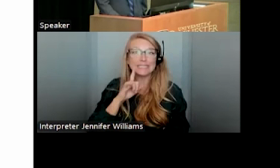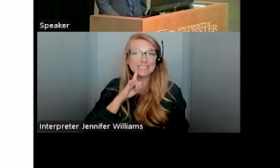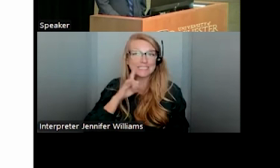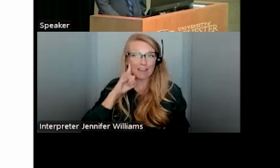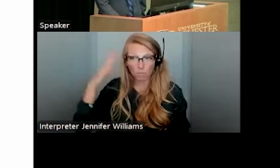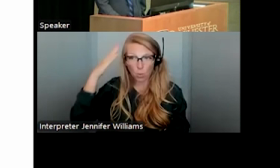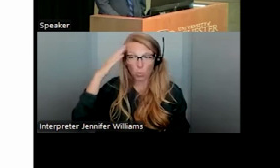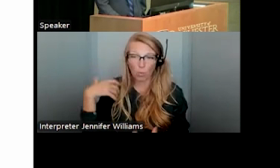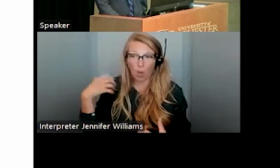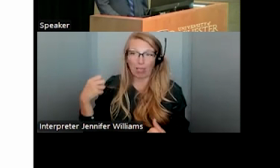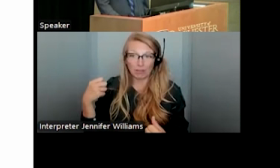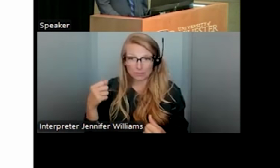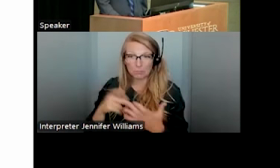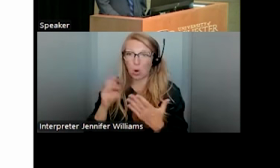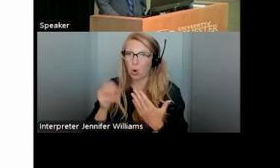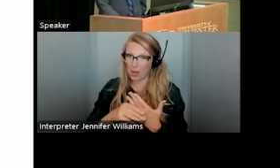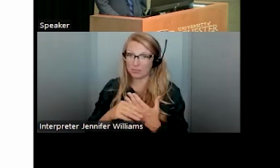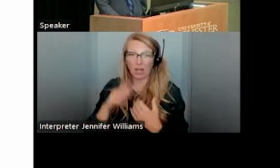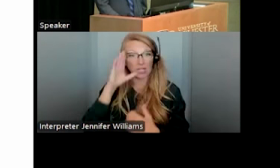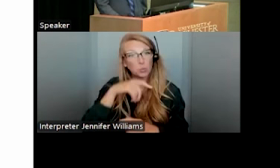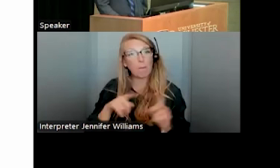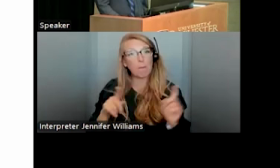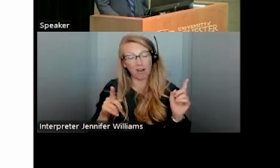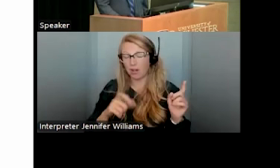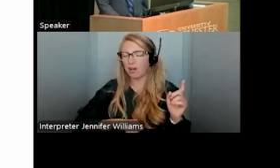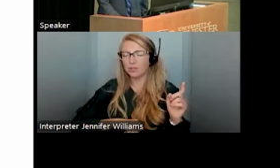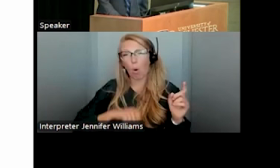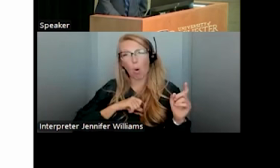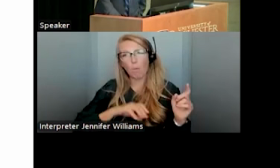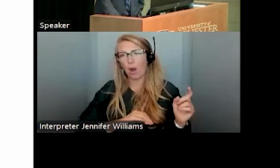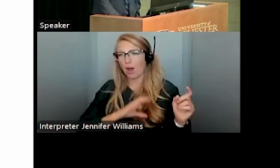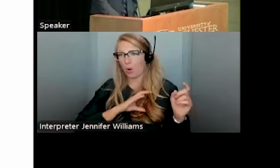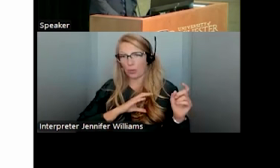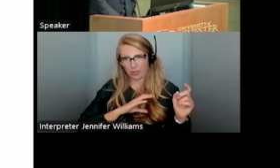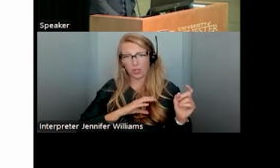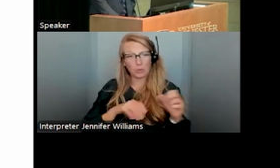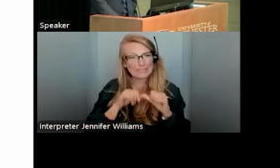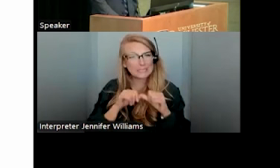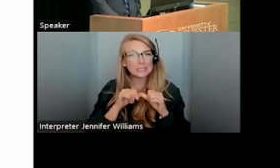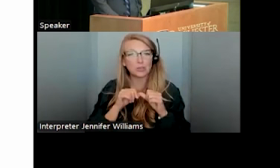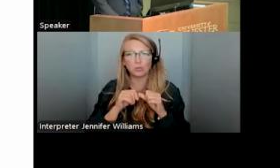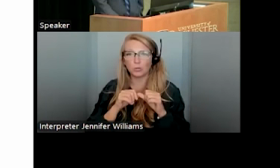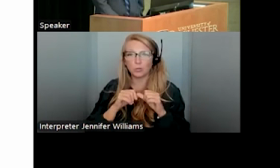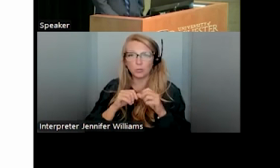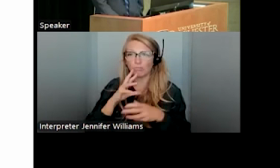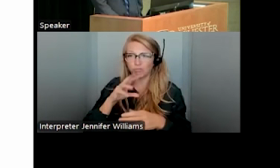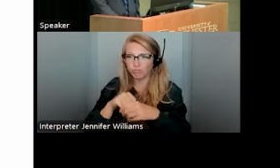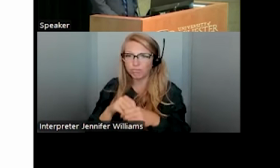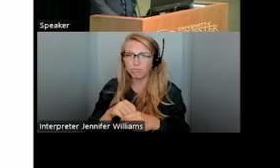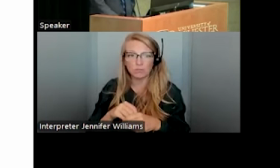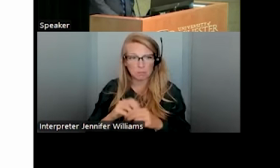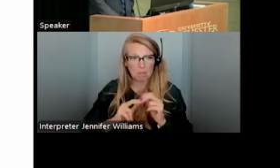unusual, but we are so proud of it and continuing to invest in it. Lazarus